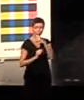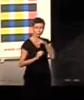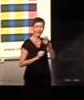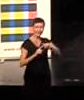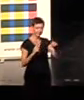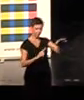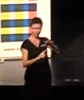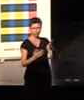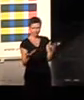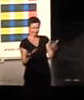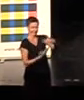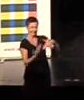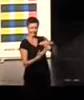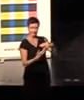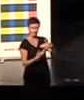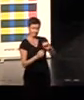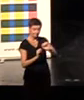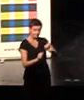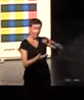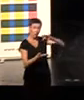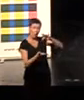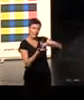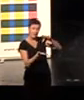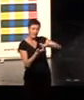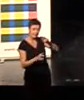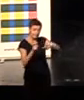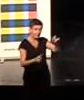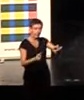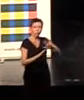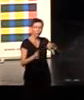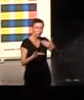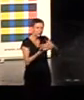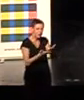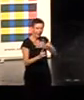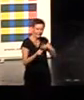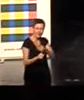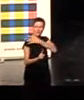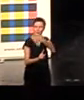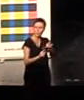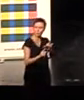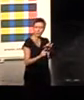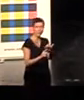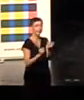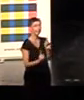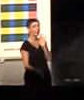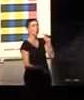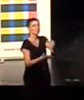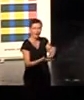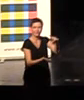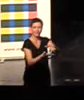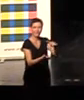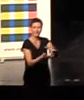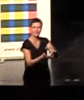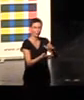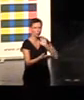urban citizens doen op chair de past city zal place assault rifle en